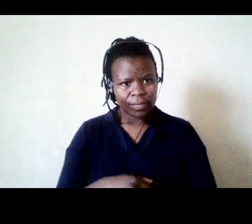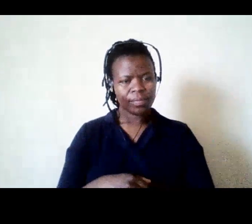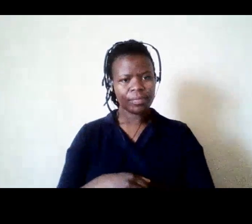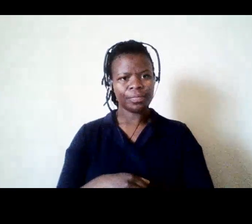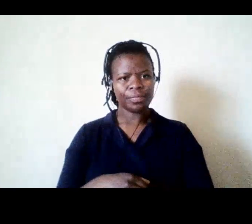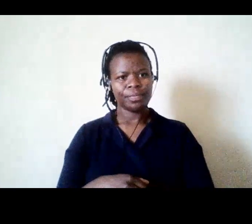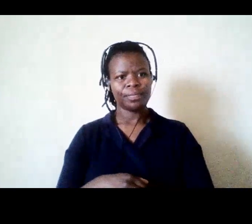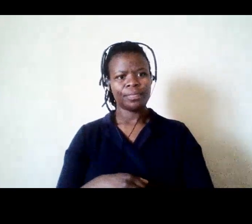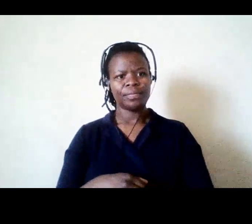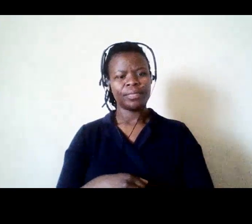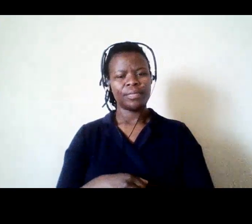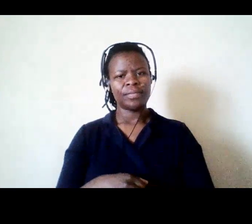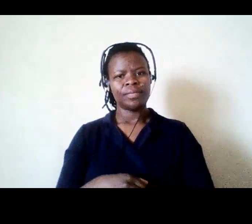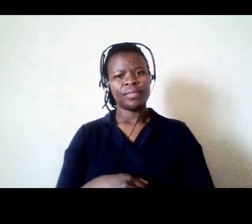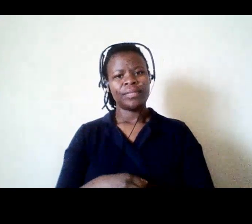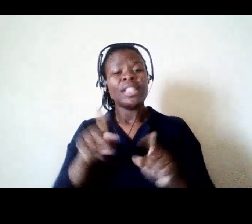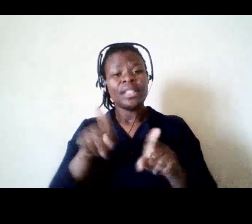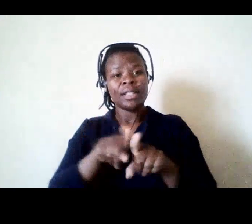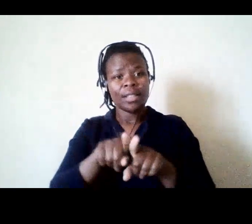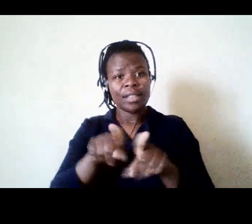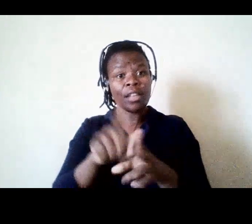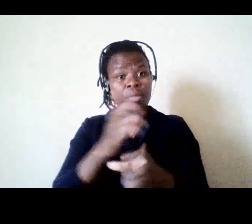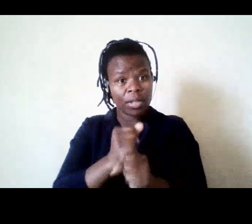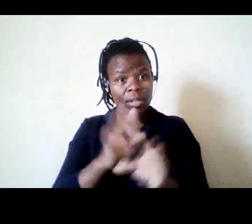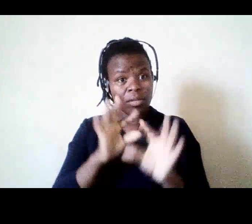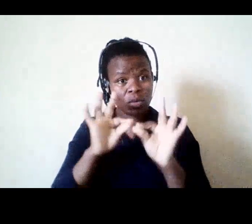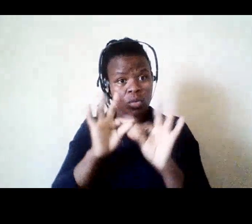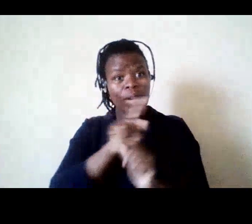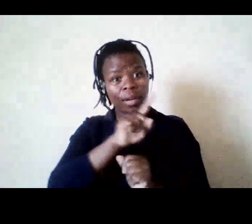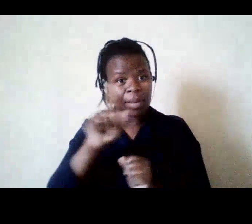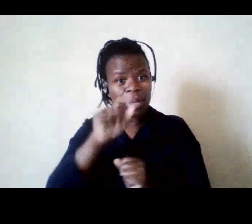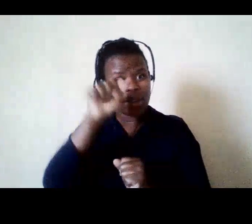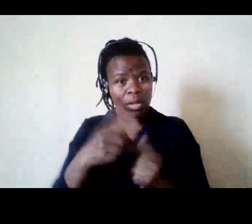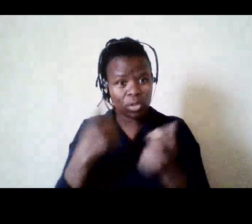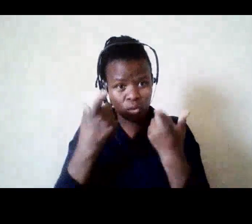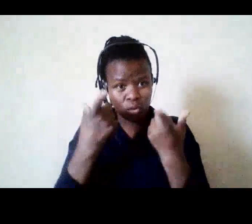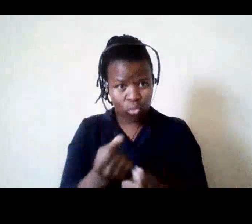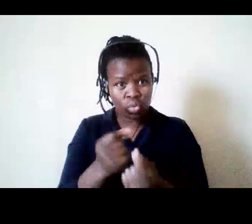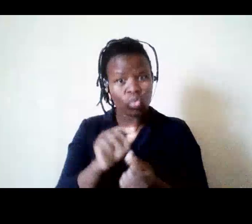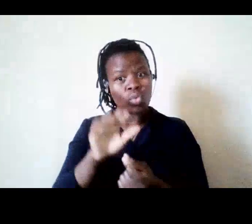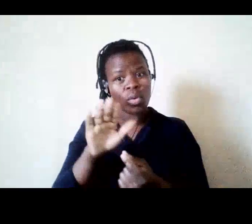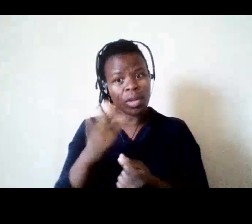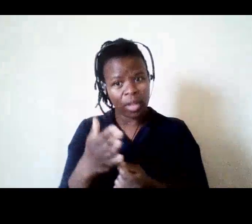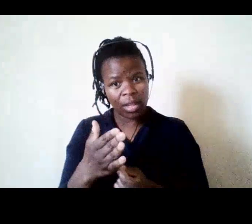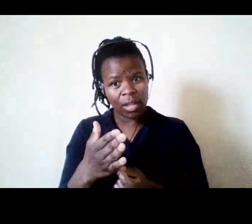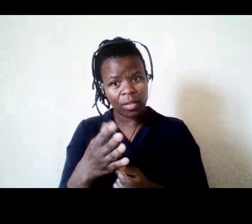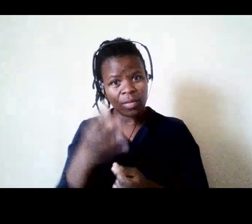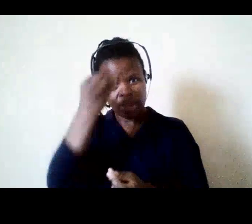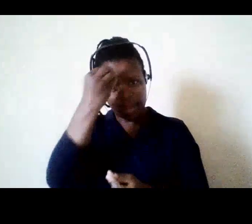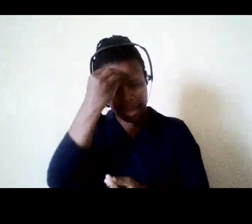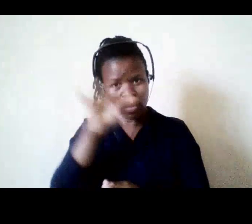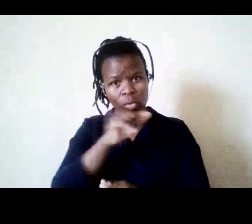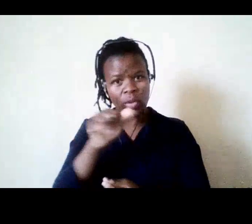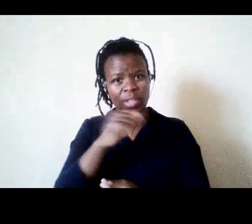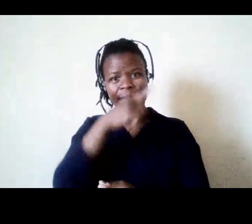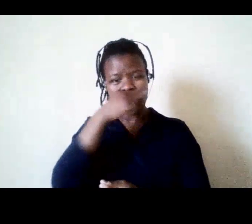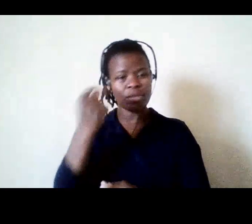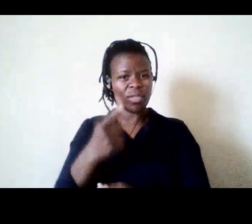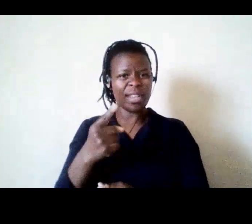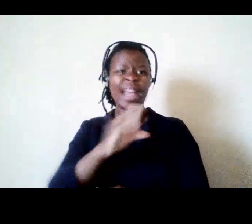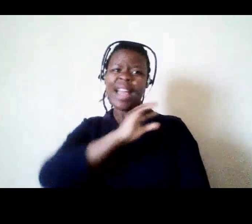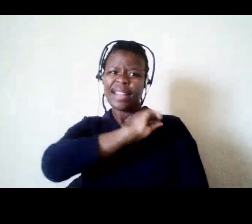well, but it has to be done if this is what we call ourselves, disability practitioners or activists, whatever it